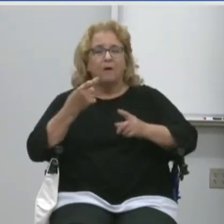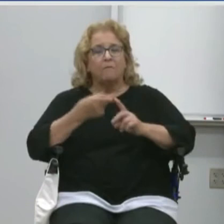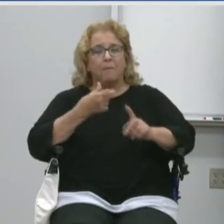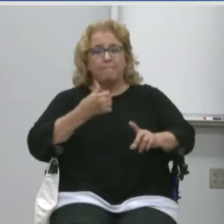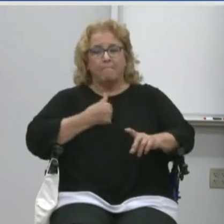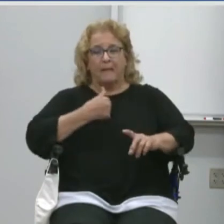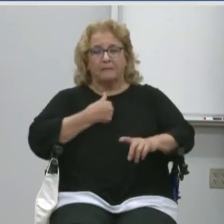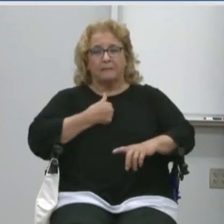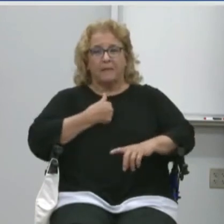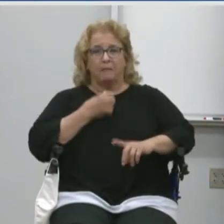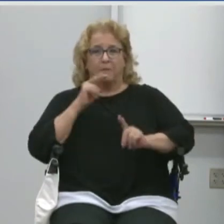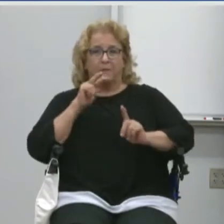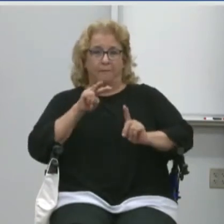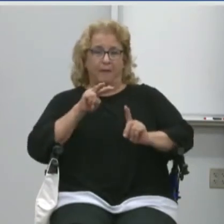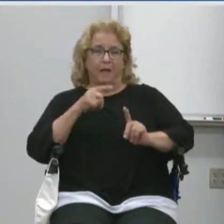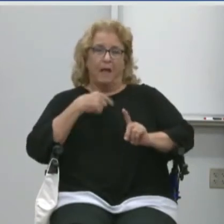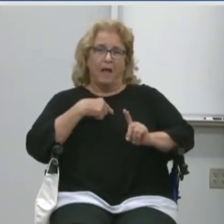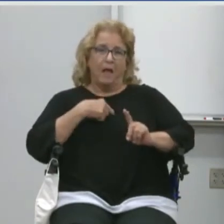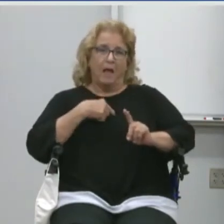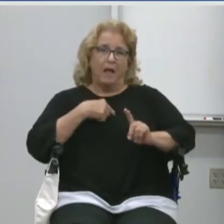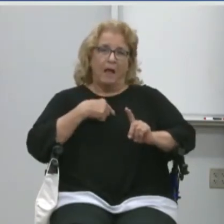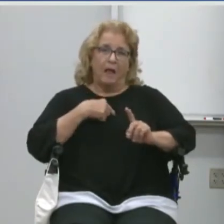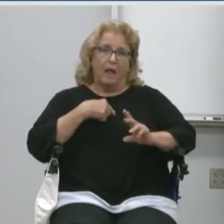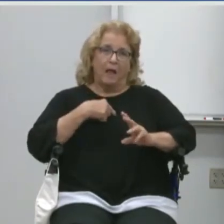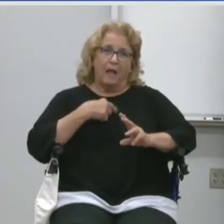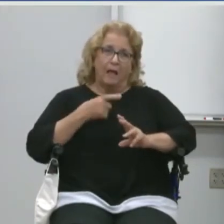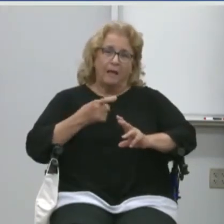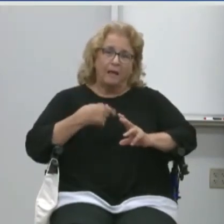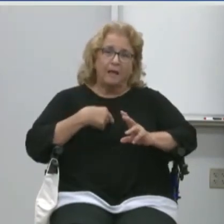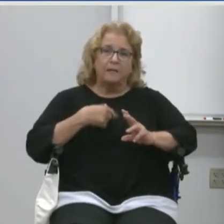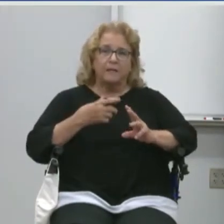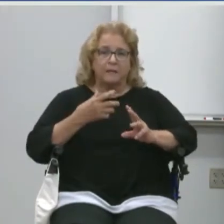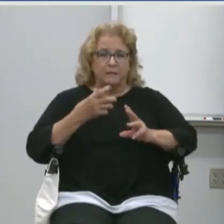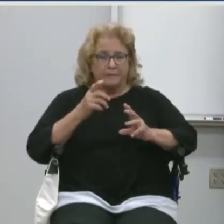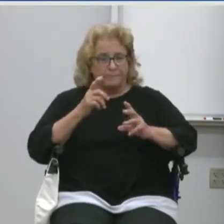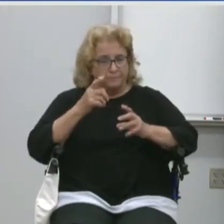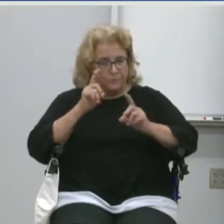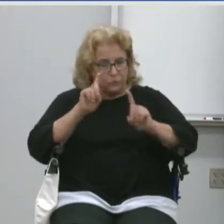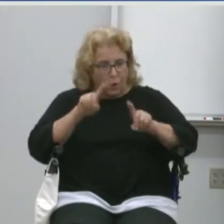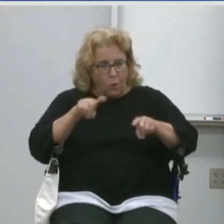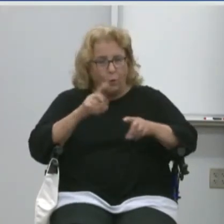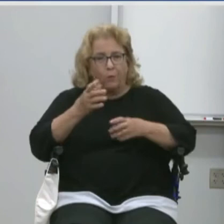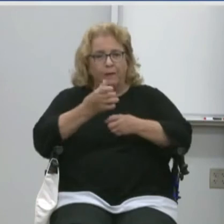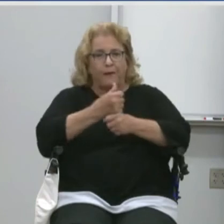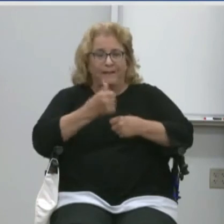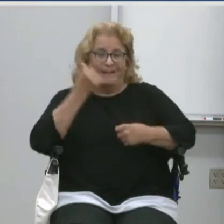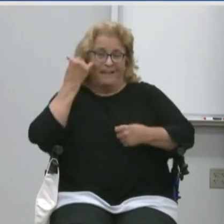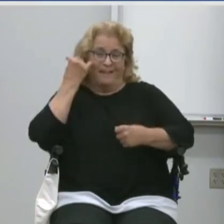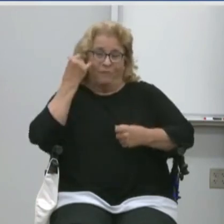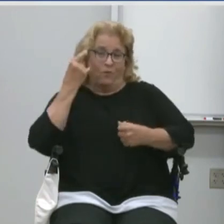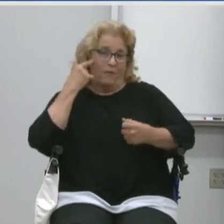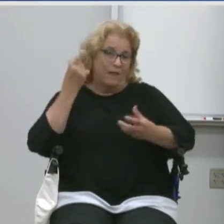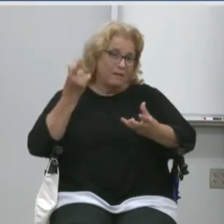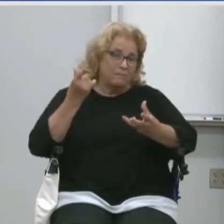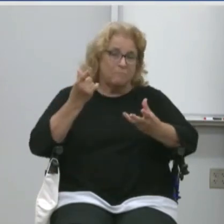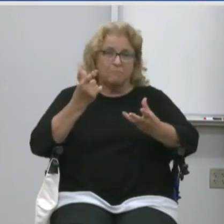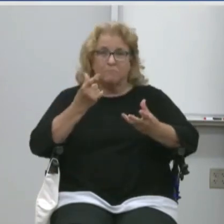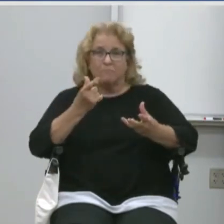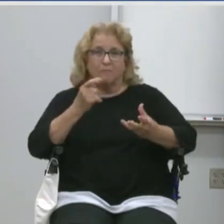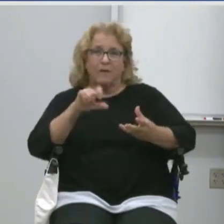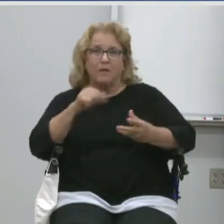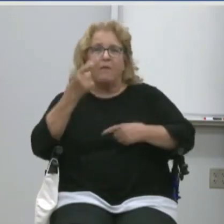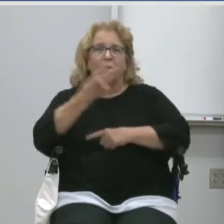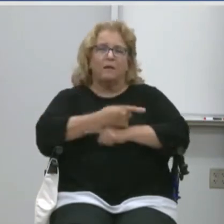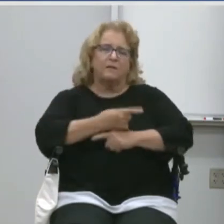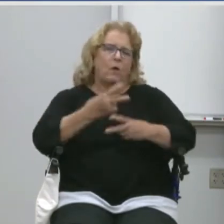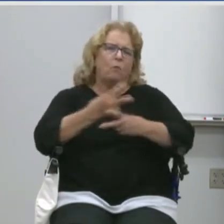I will tell you, if you haven't got out yet to get supplies, if you're thinking this is going to be a non-event, that's the worst thing that